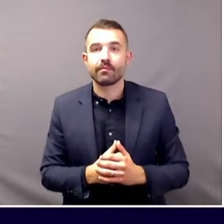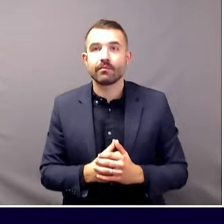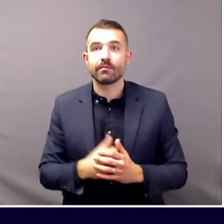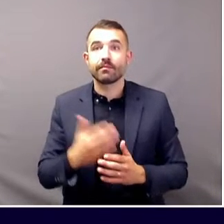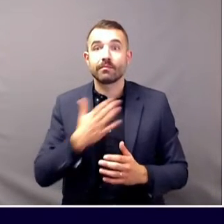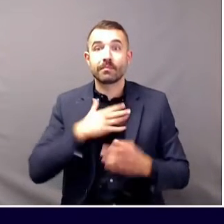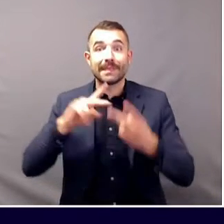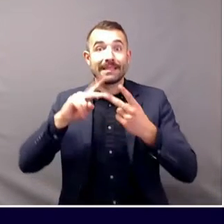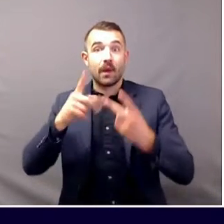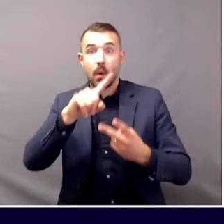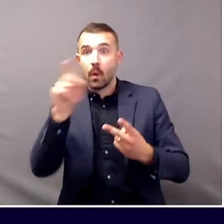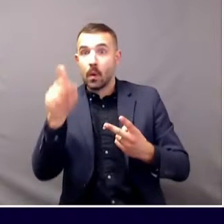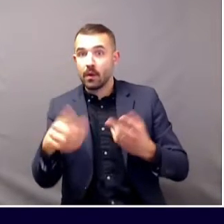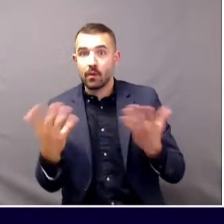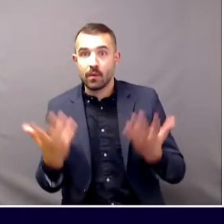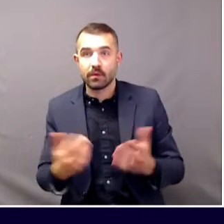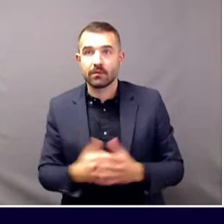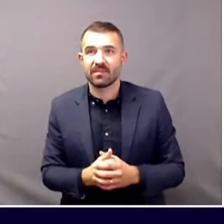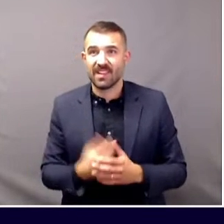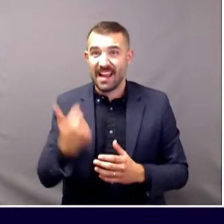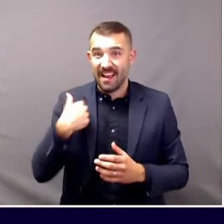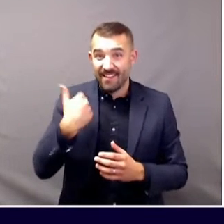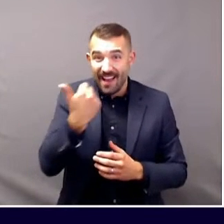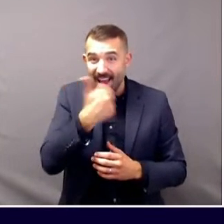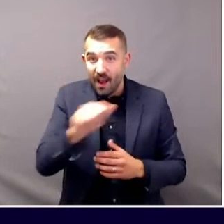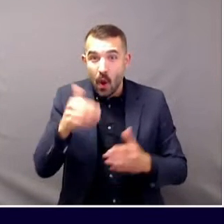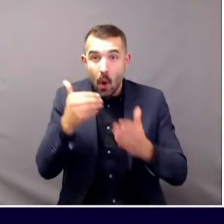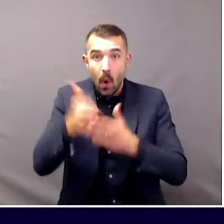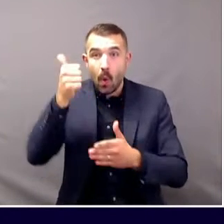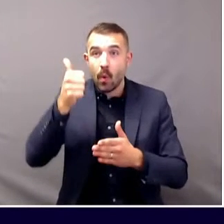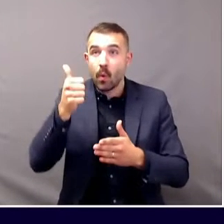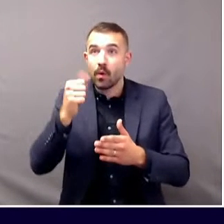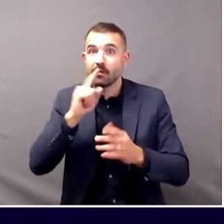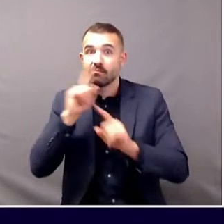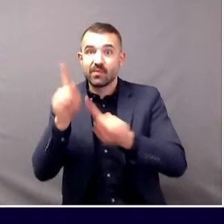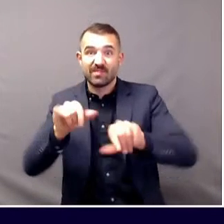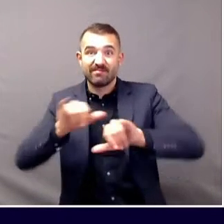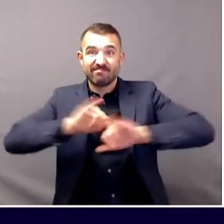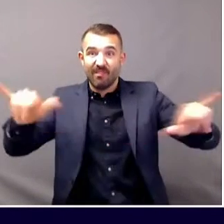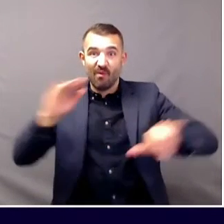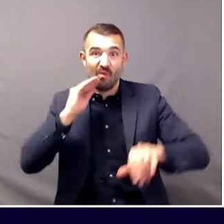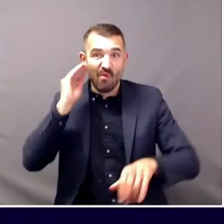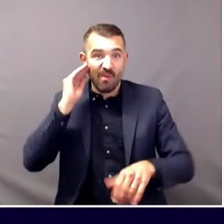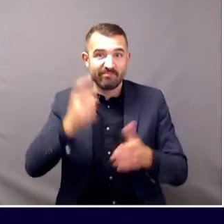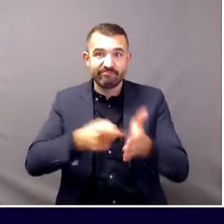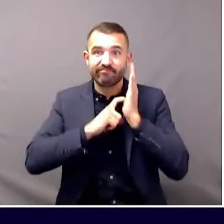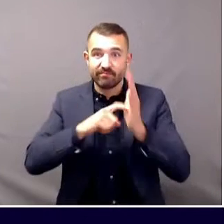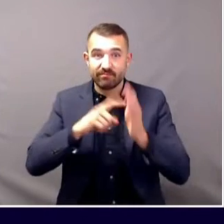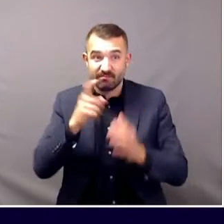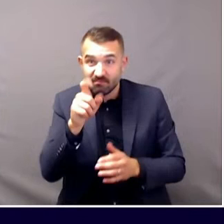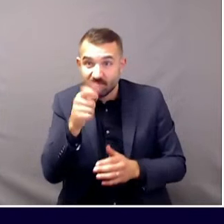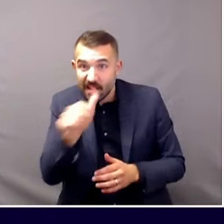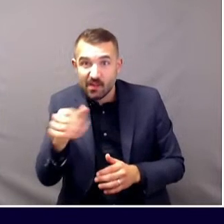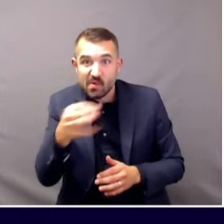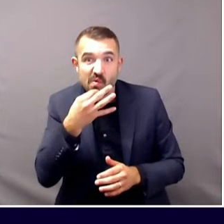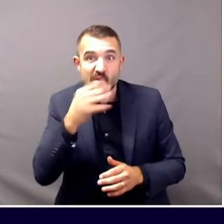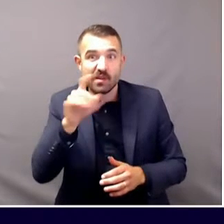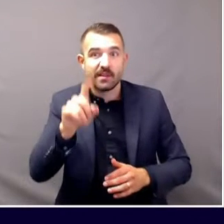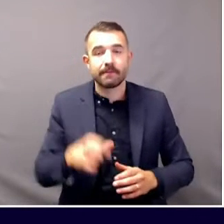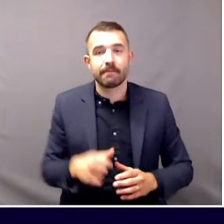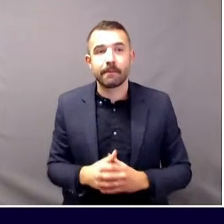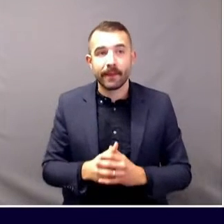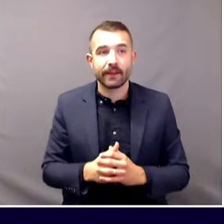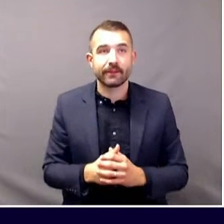restrictions. So I'll take that first one, Patrick. One important clarification, that report